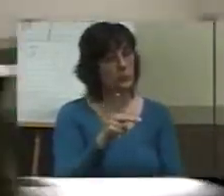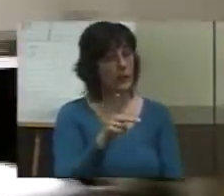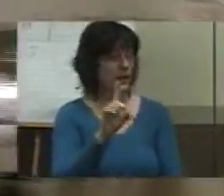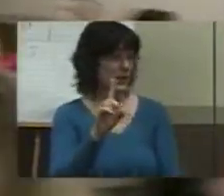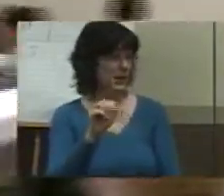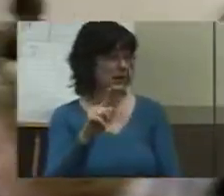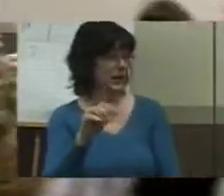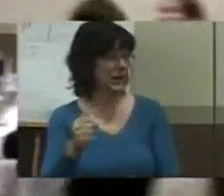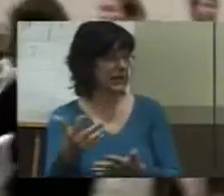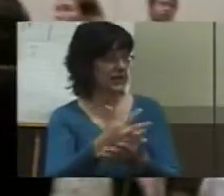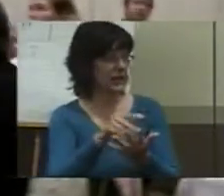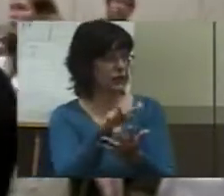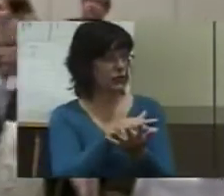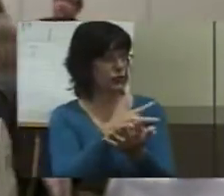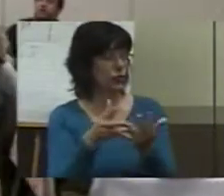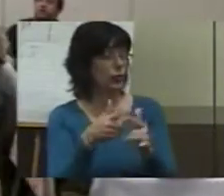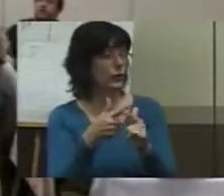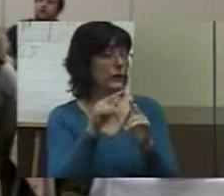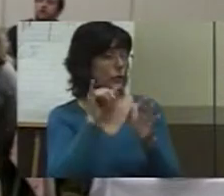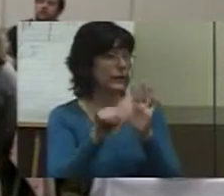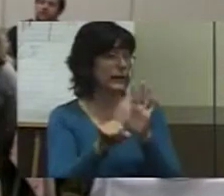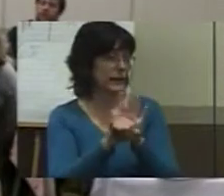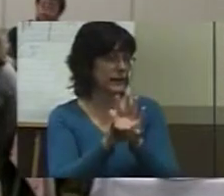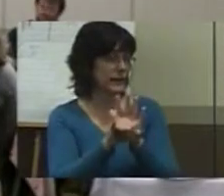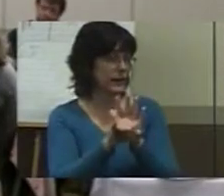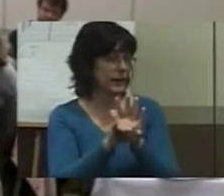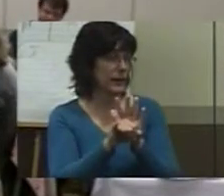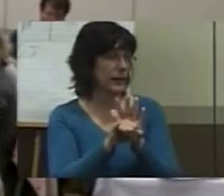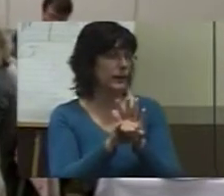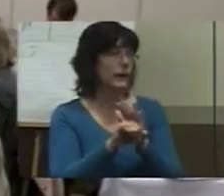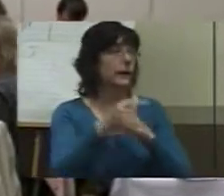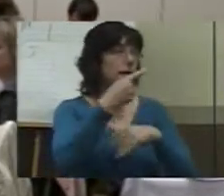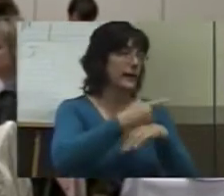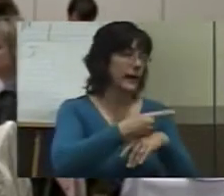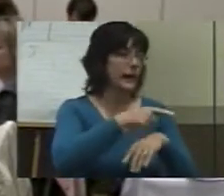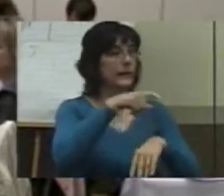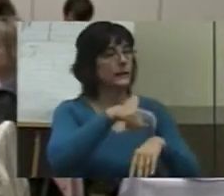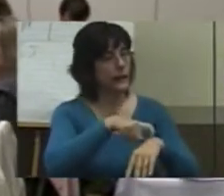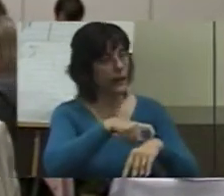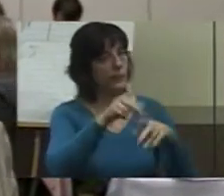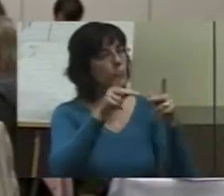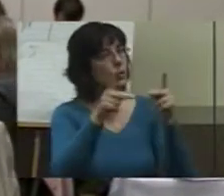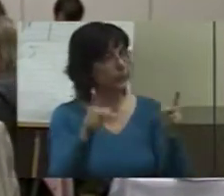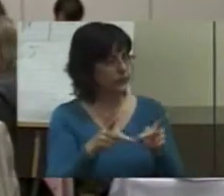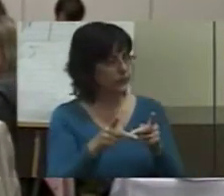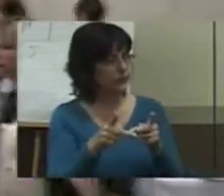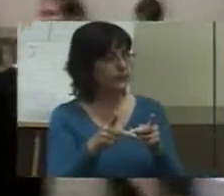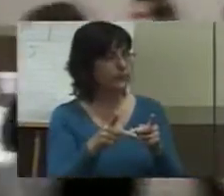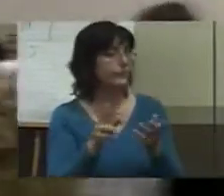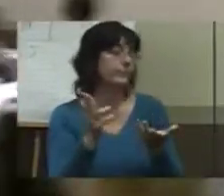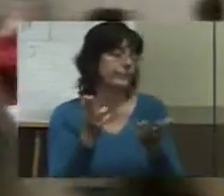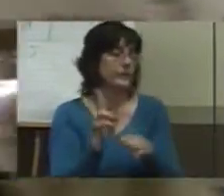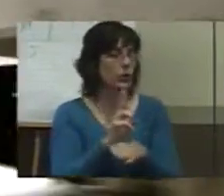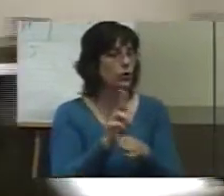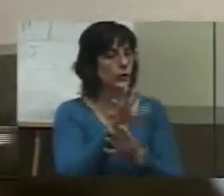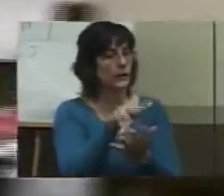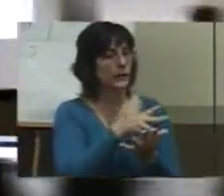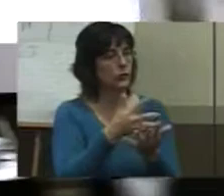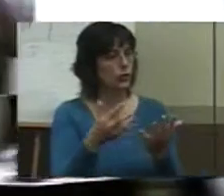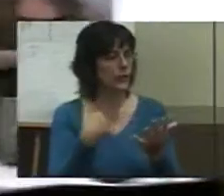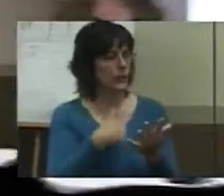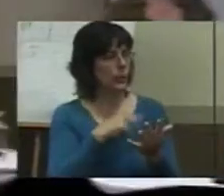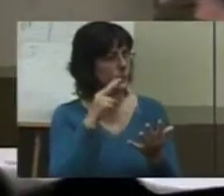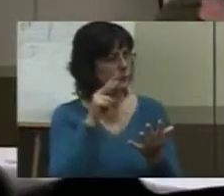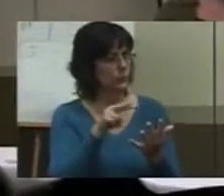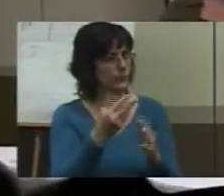Making a chart. Okay, so data collection charts so that you could identify the days, the times, the locations.